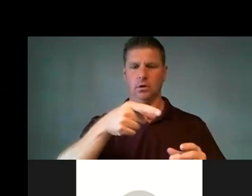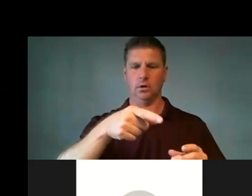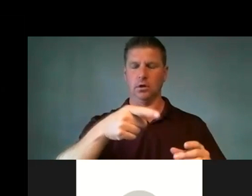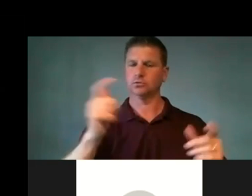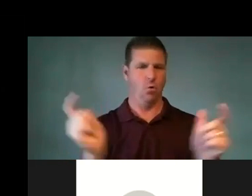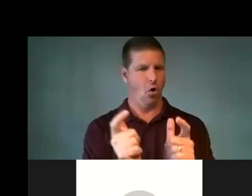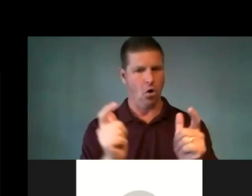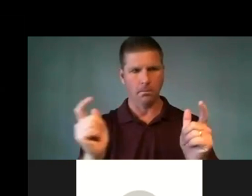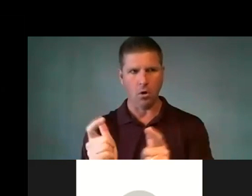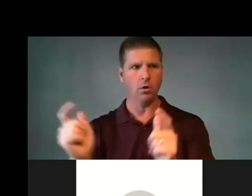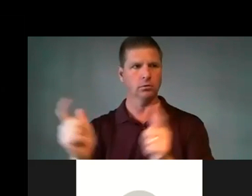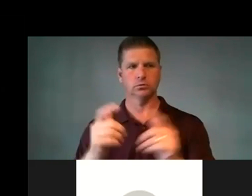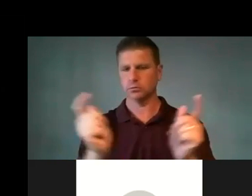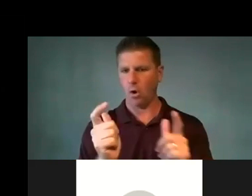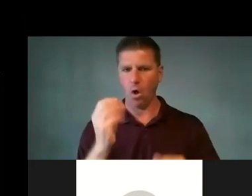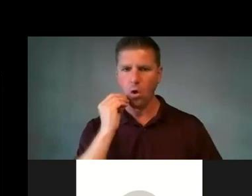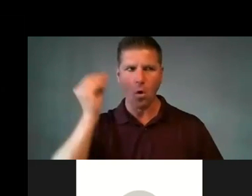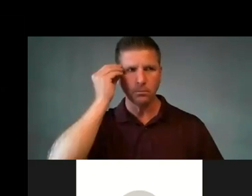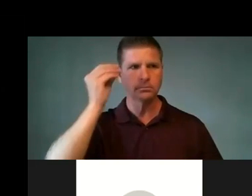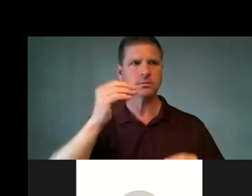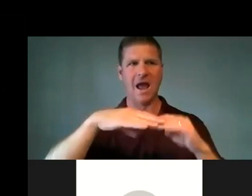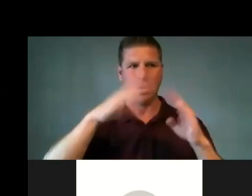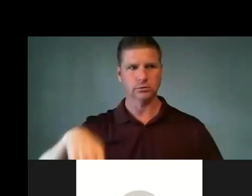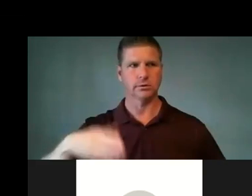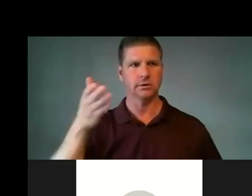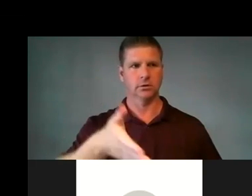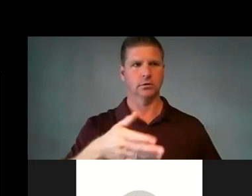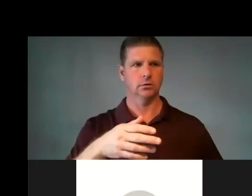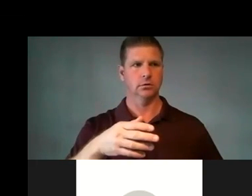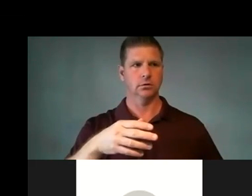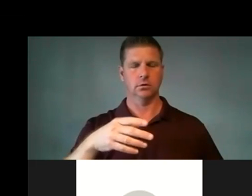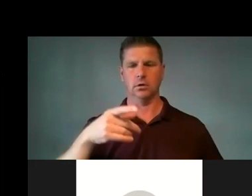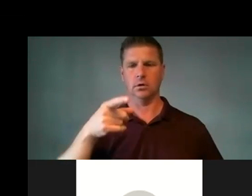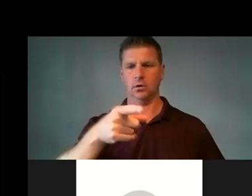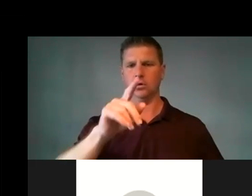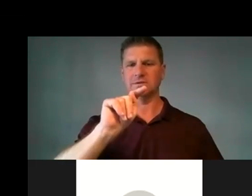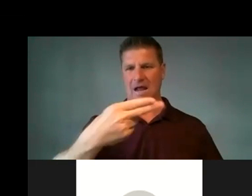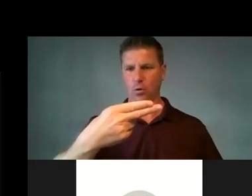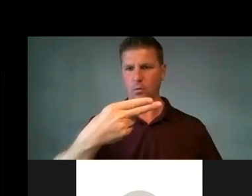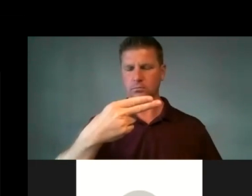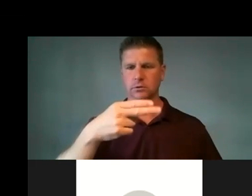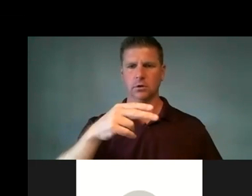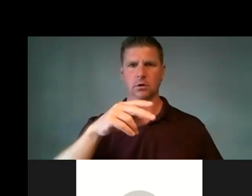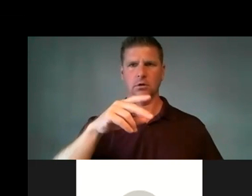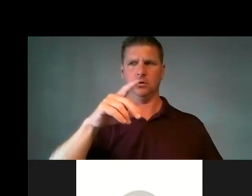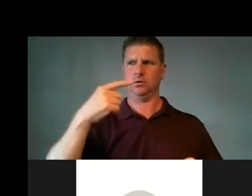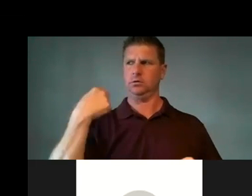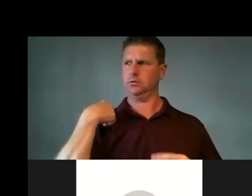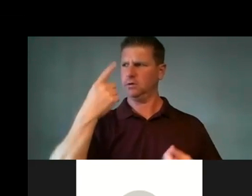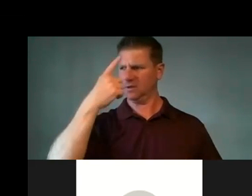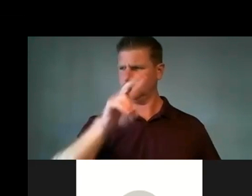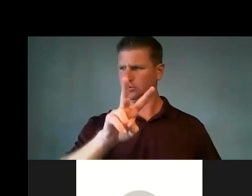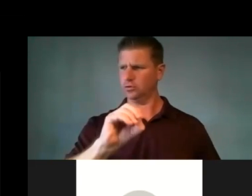were small homes or houses there. And at one point, there were townhomes as late as 2000, and I would